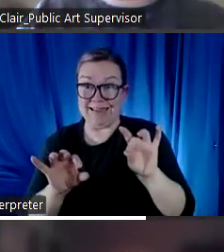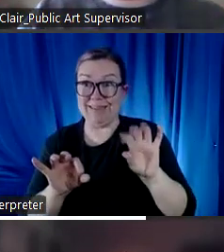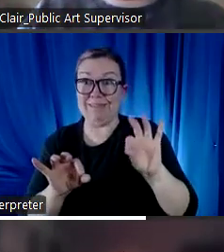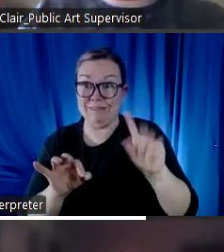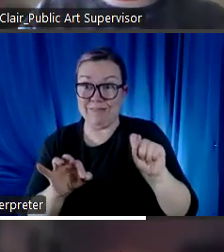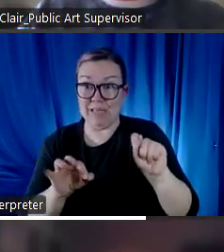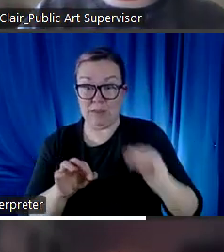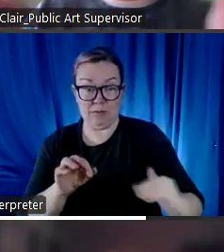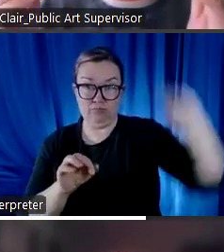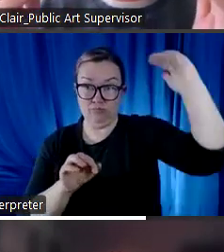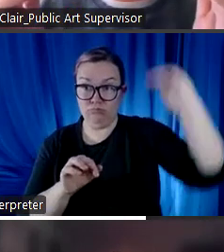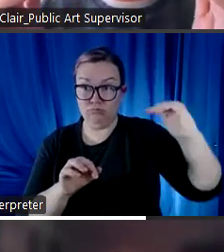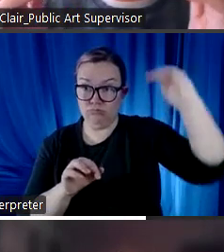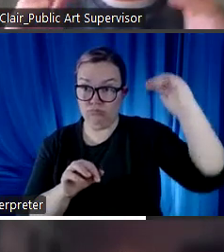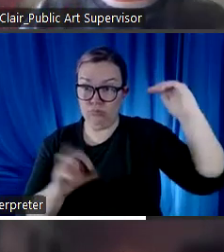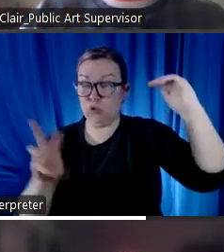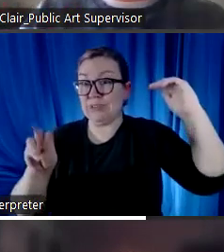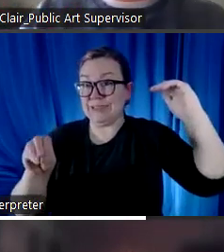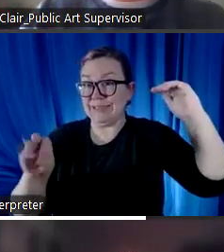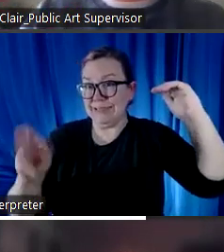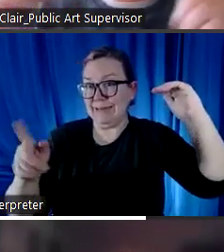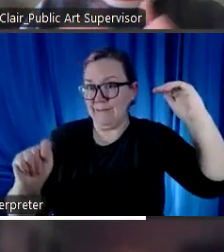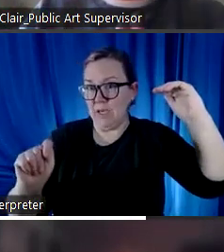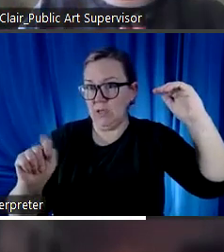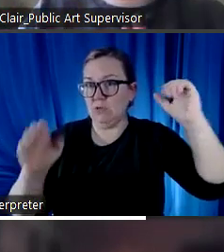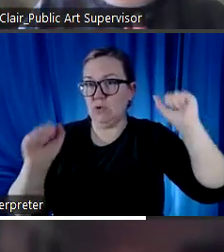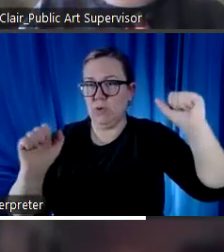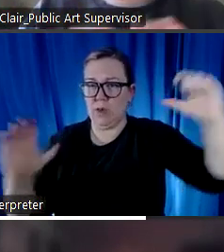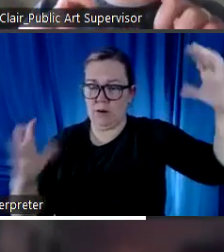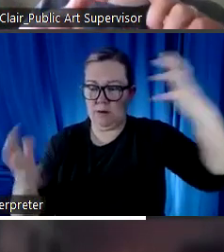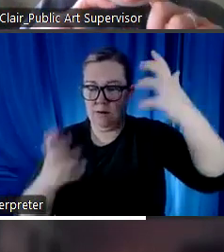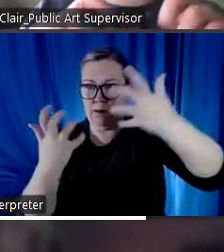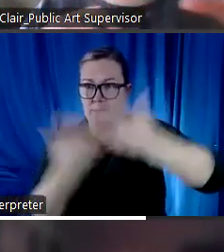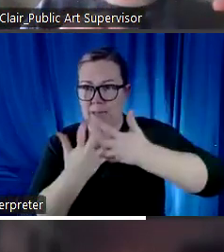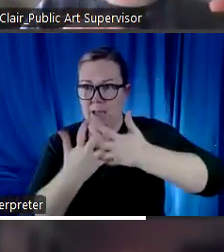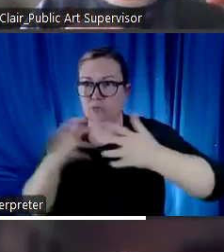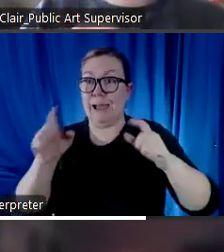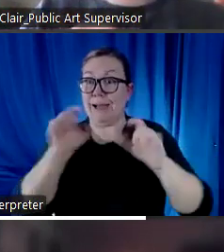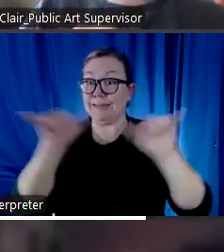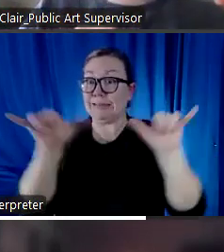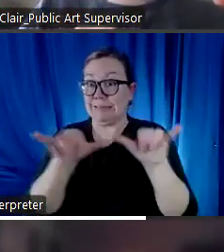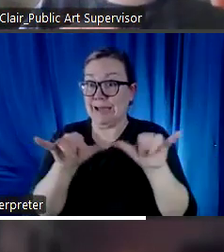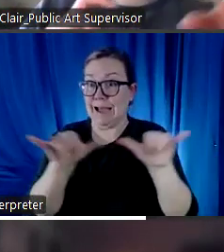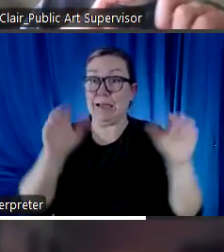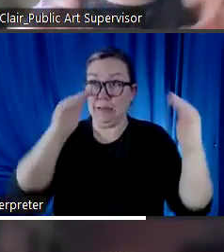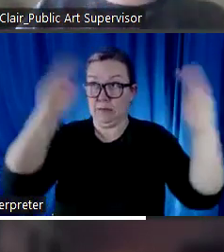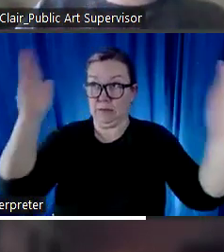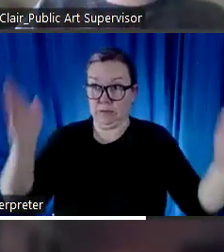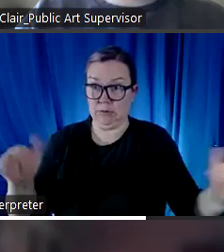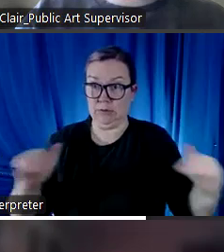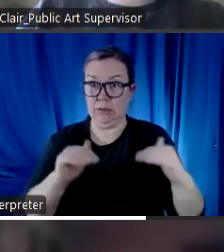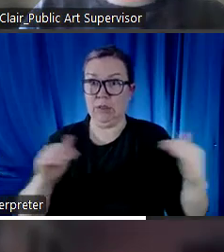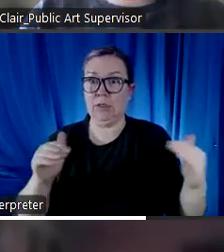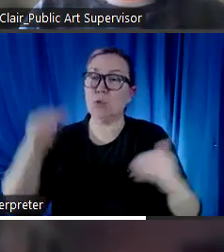into any aspect ratio that you're comfortable working in. But it's a very sort of short but